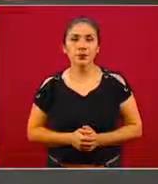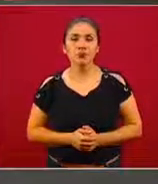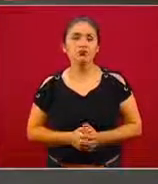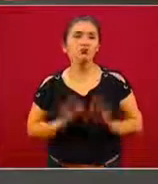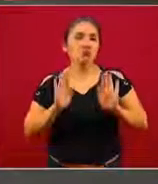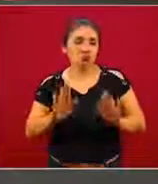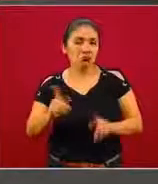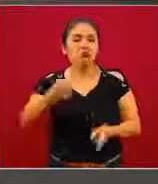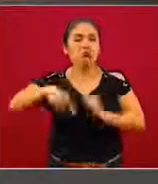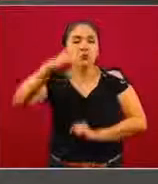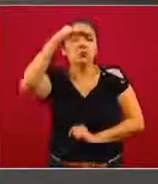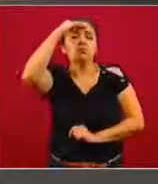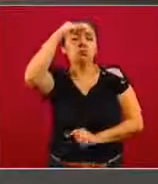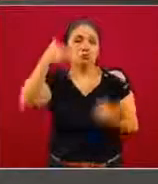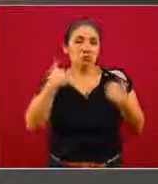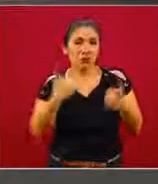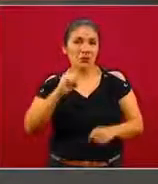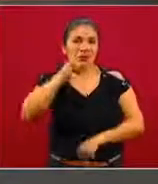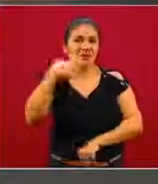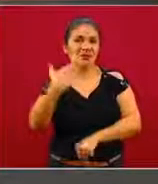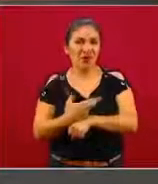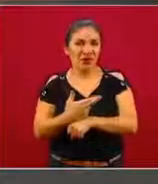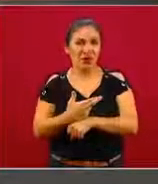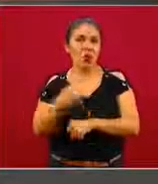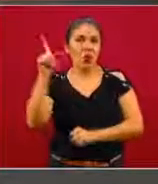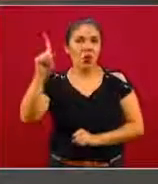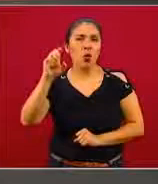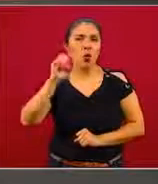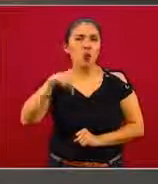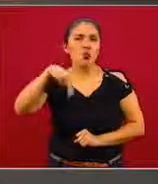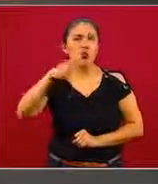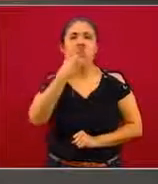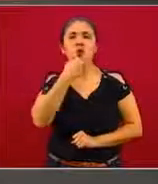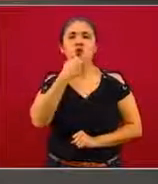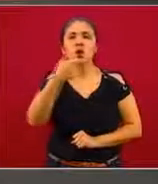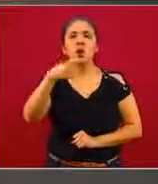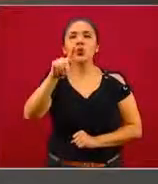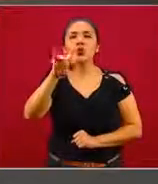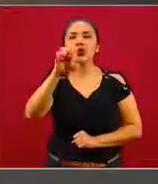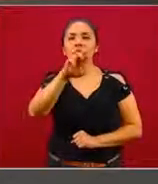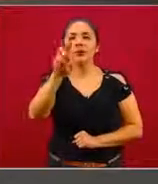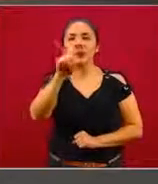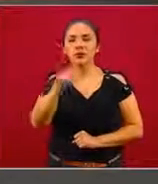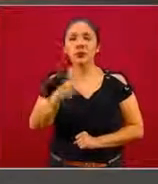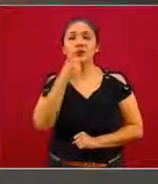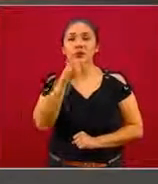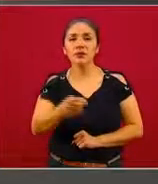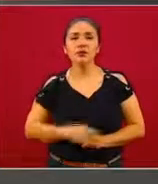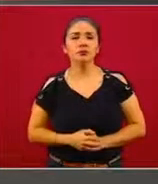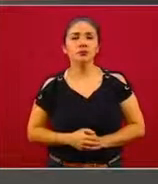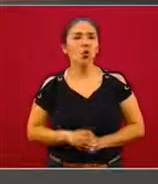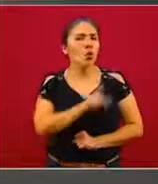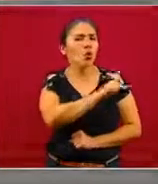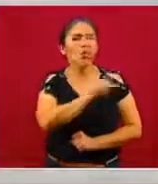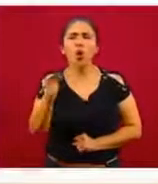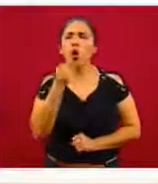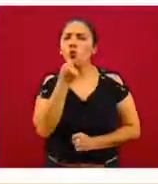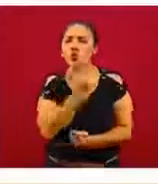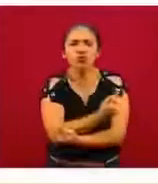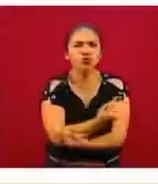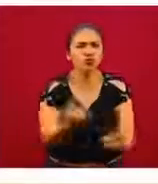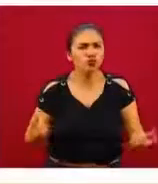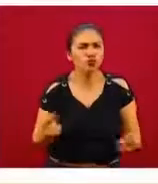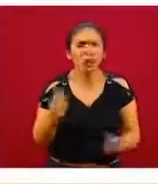I just want to leave you with this thought from our General Secretary, Mr. Gutierrez. All children of